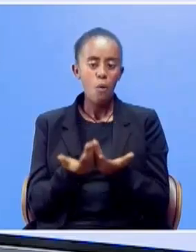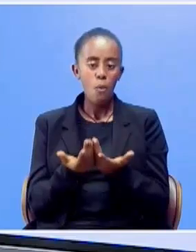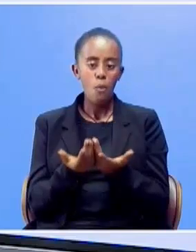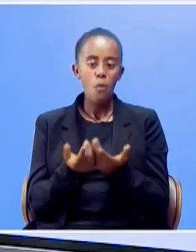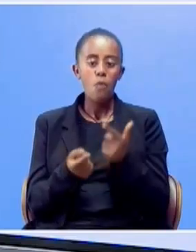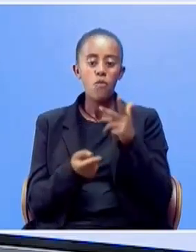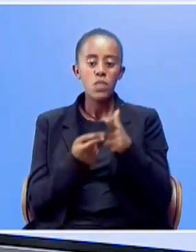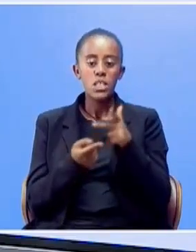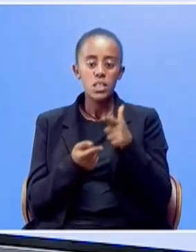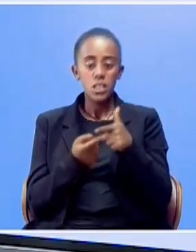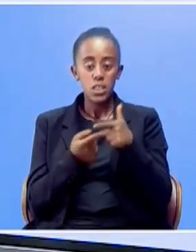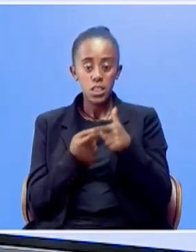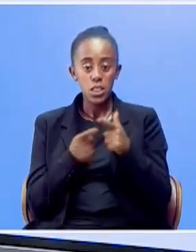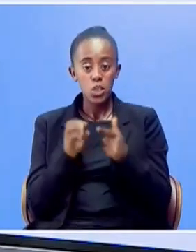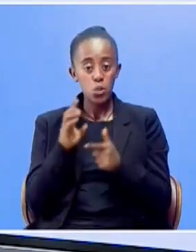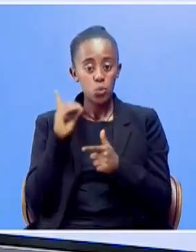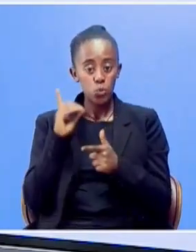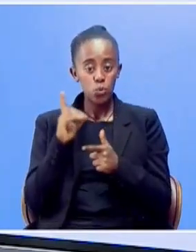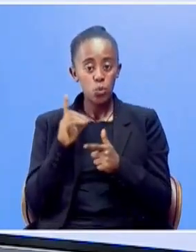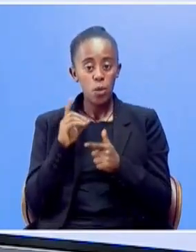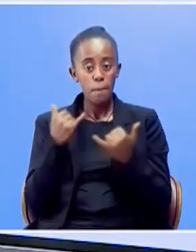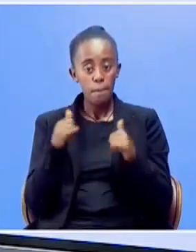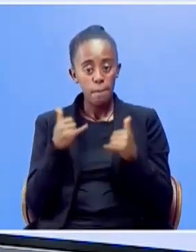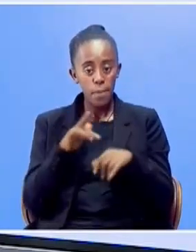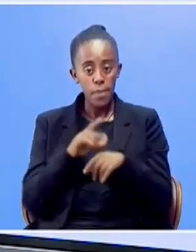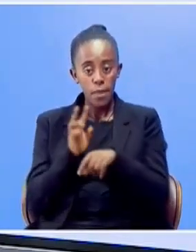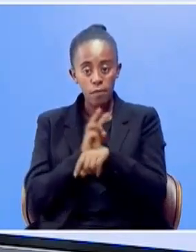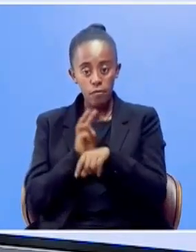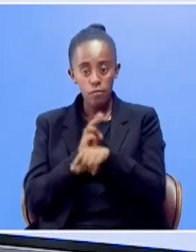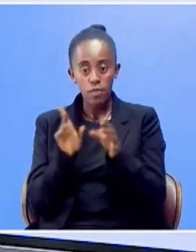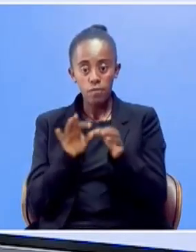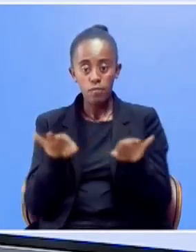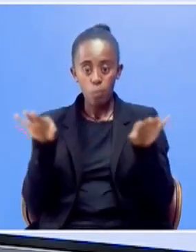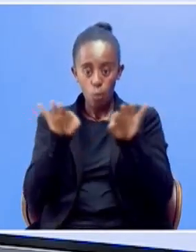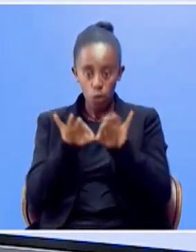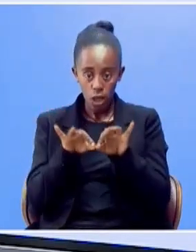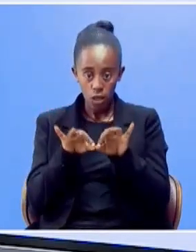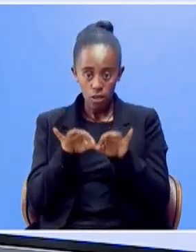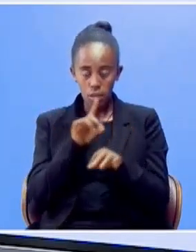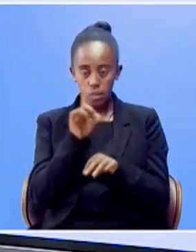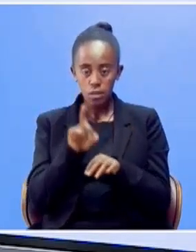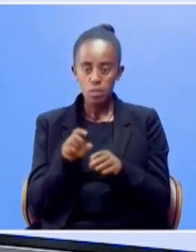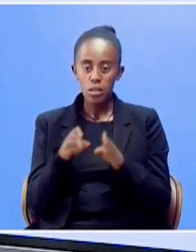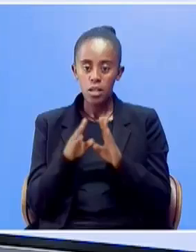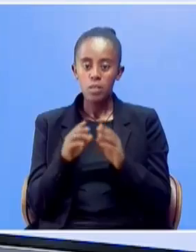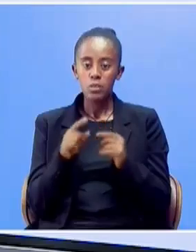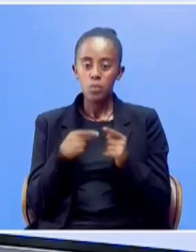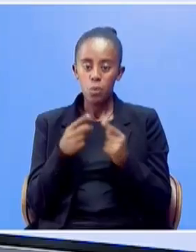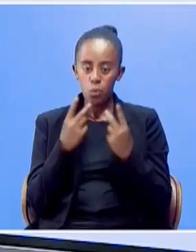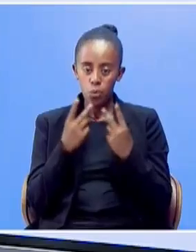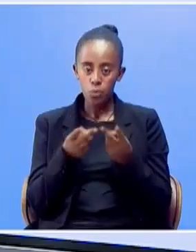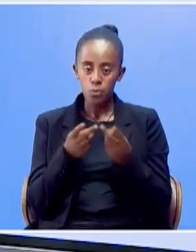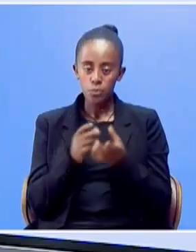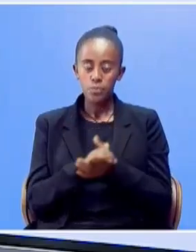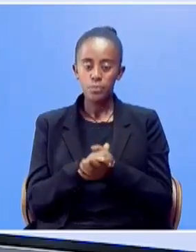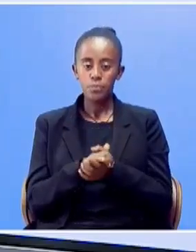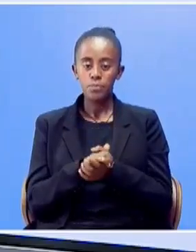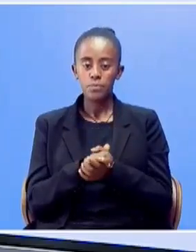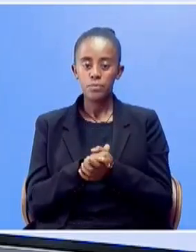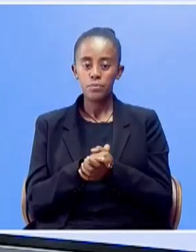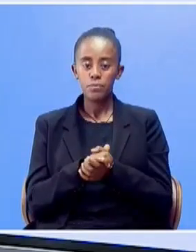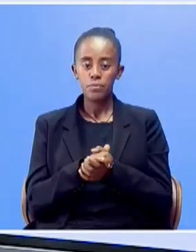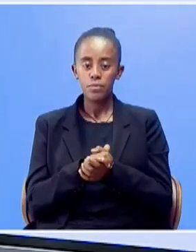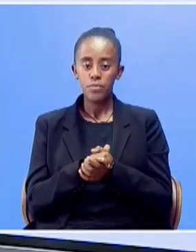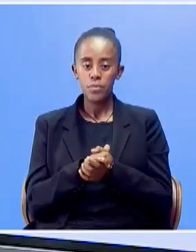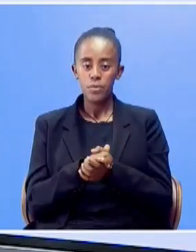the second one? Would you say playing video games is important? Let's go. You can say,